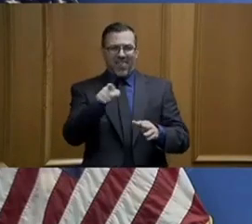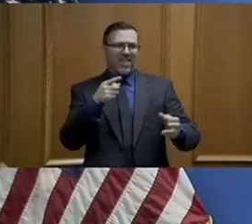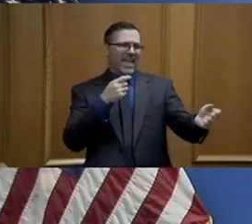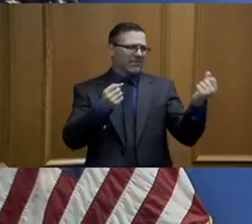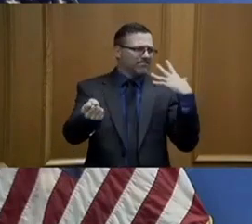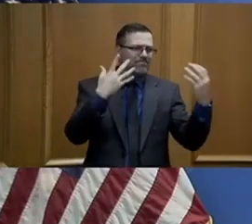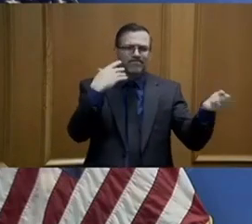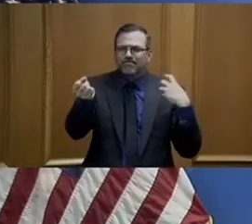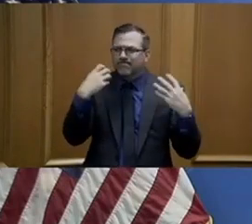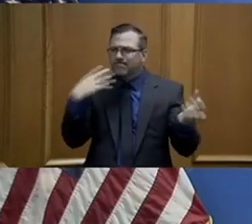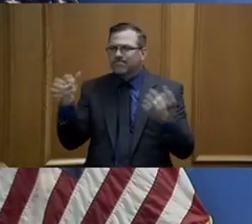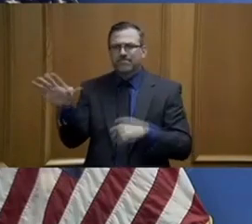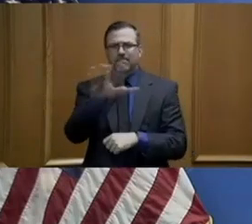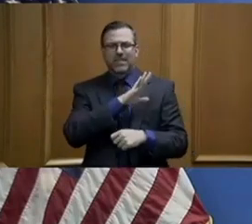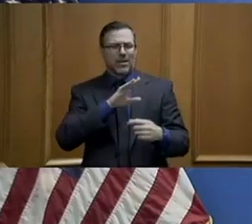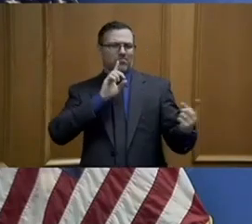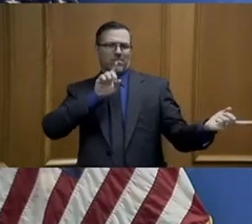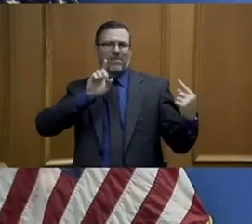that this